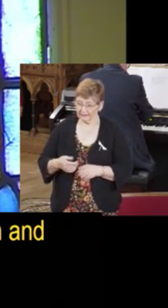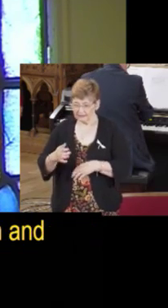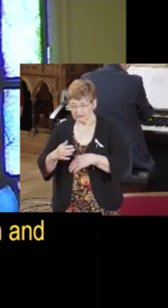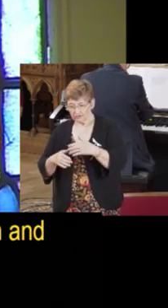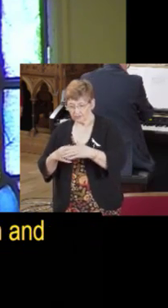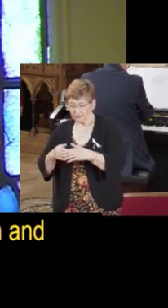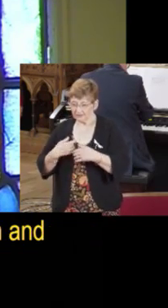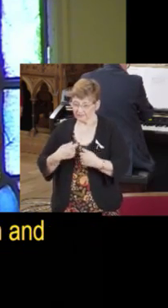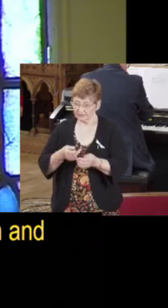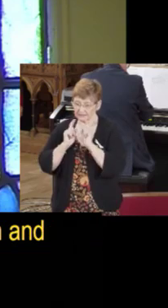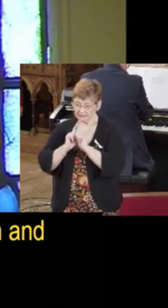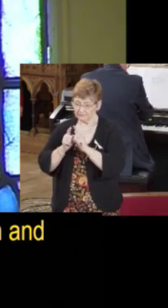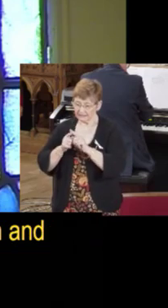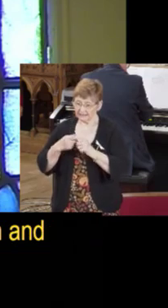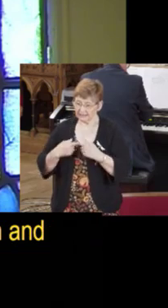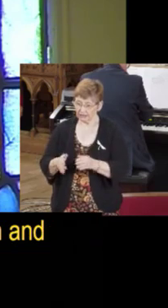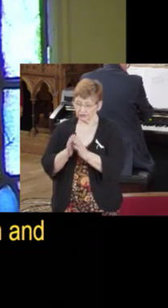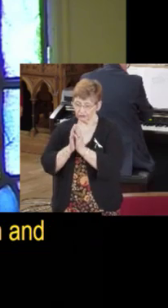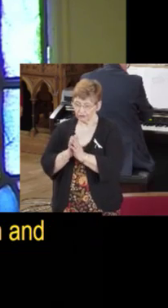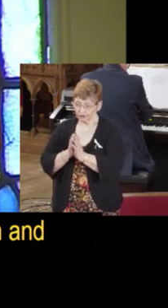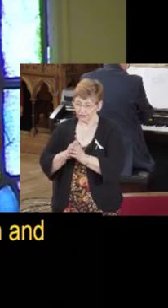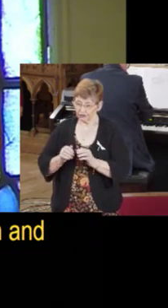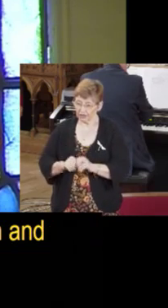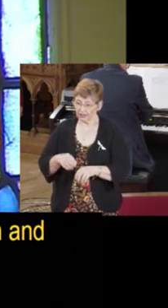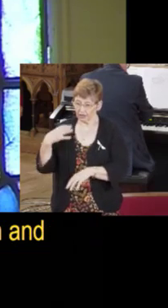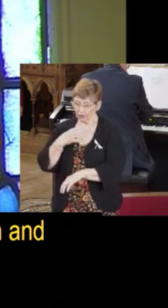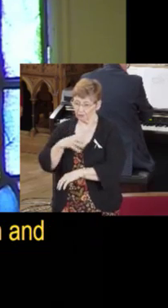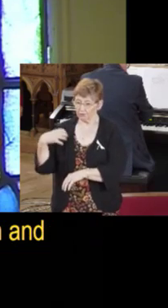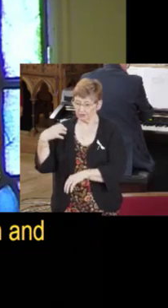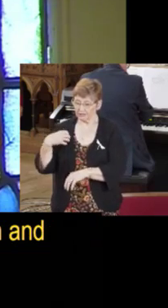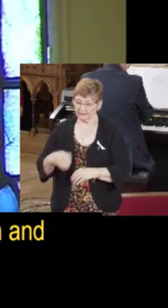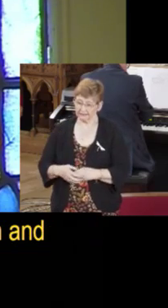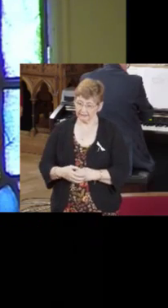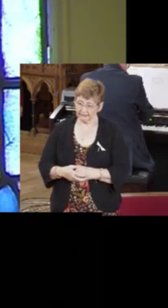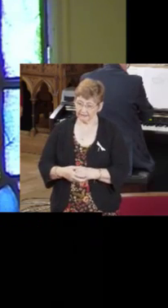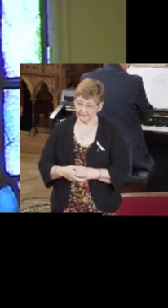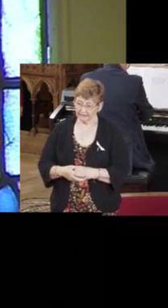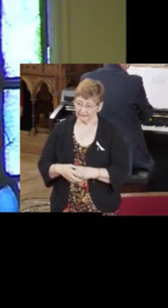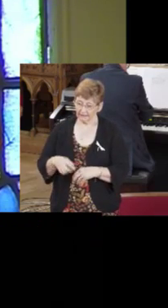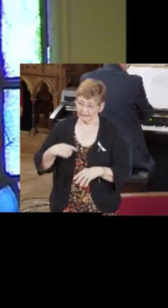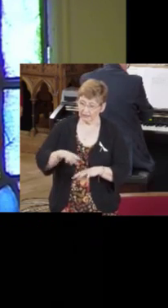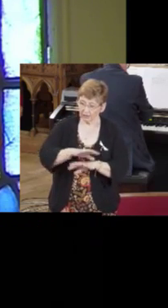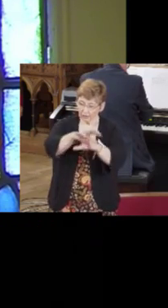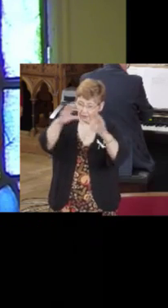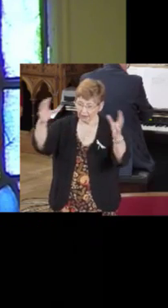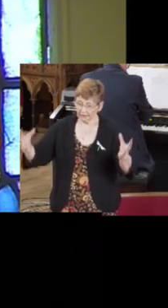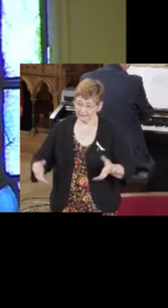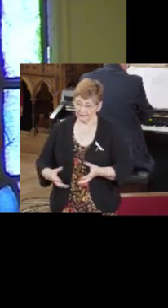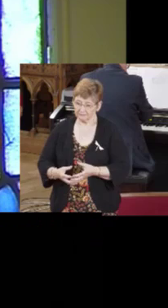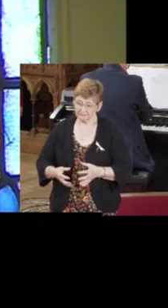and decisions in church and in community, here and across the world.